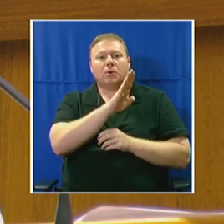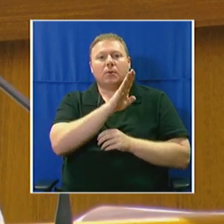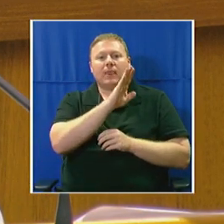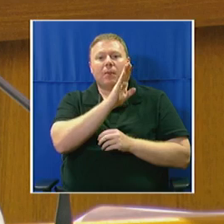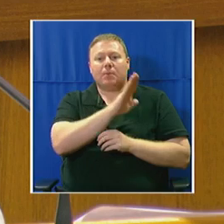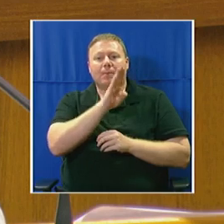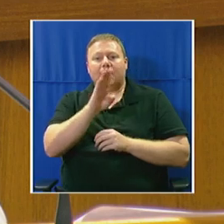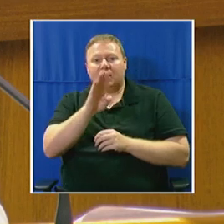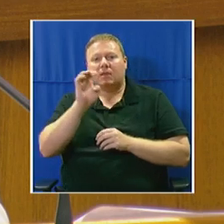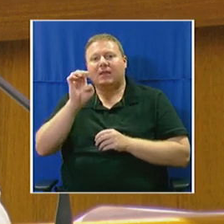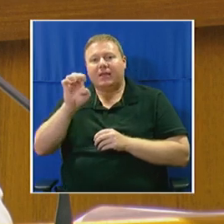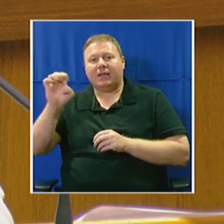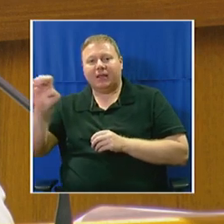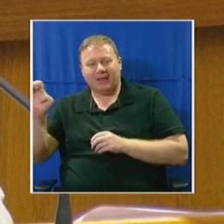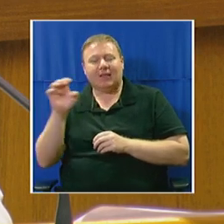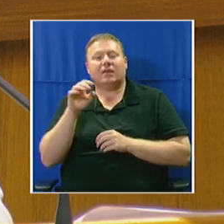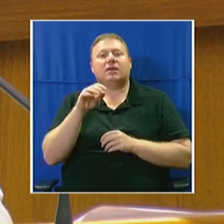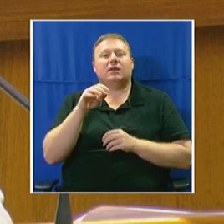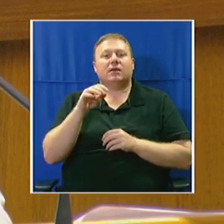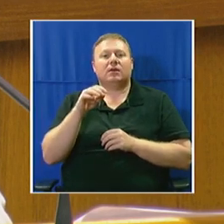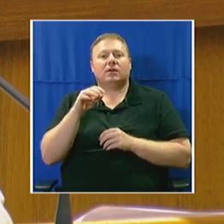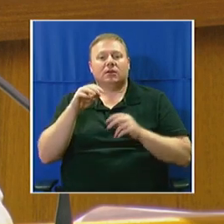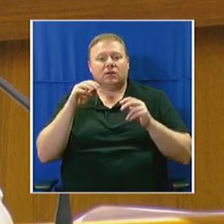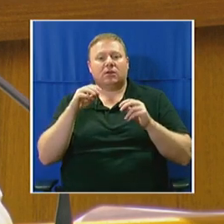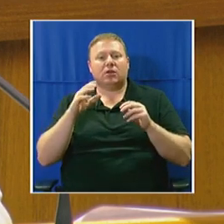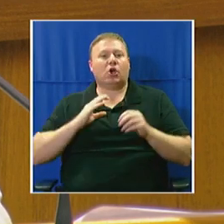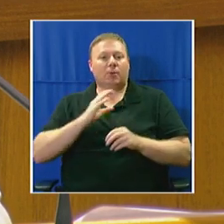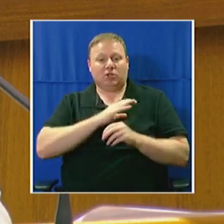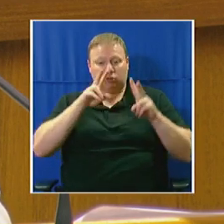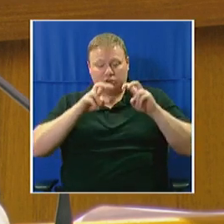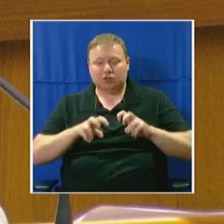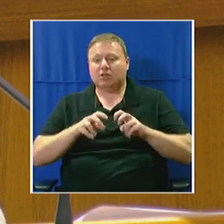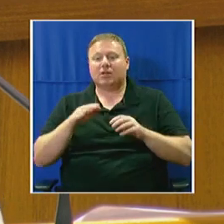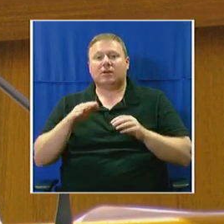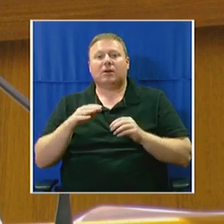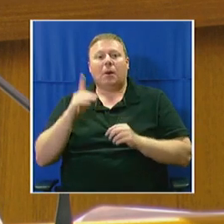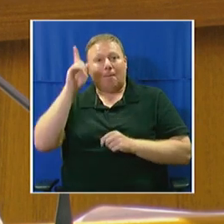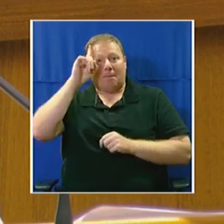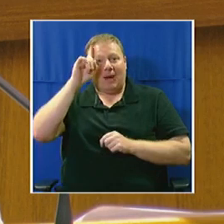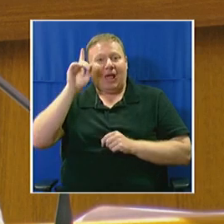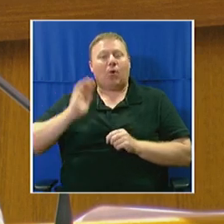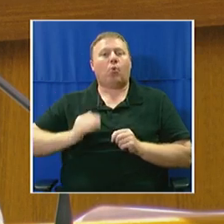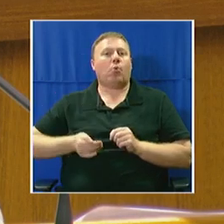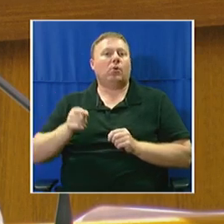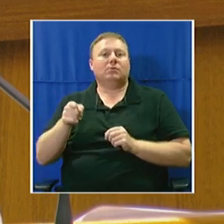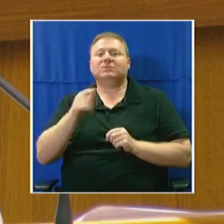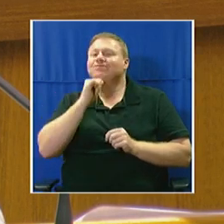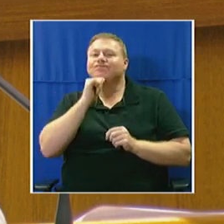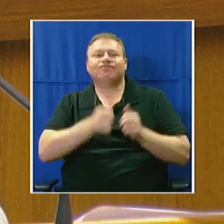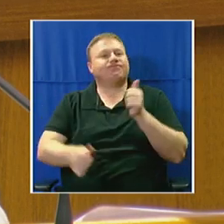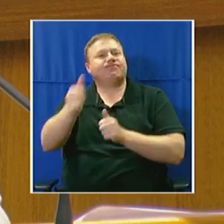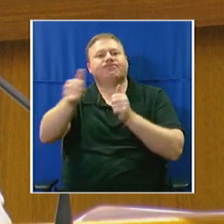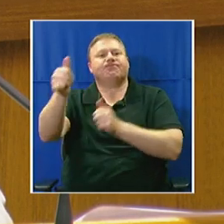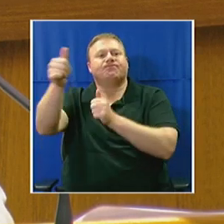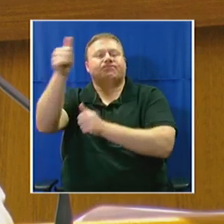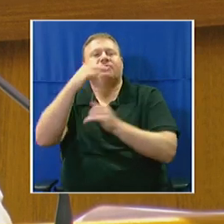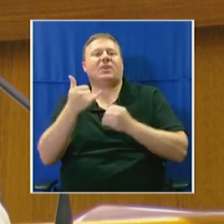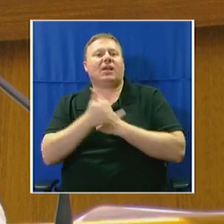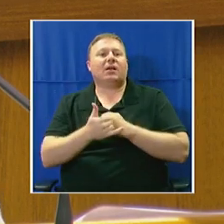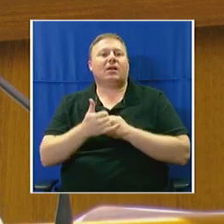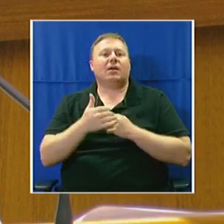18 show that black women still occupy less maneral or executive positions compared to